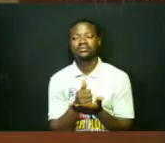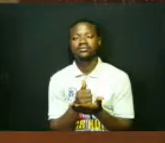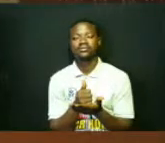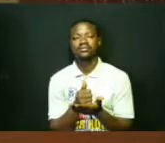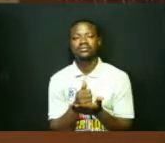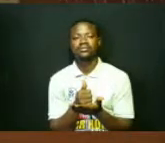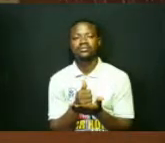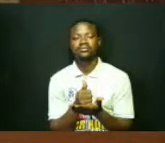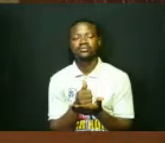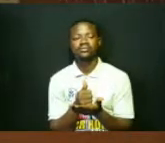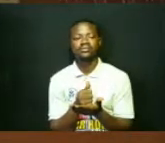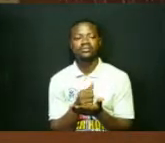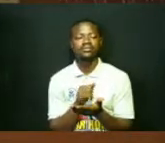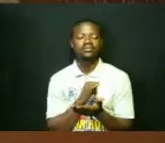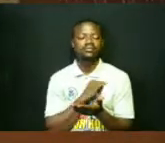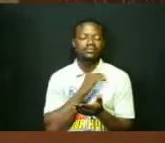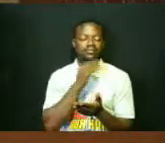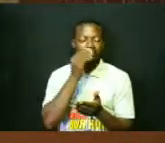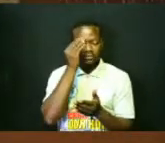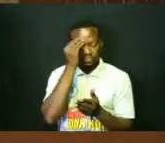Minim serati